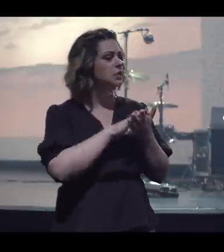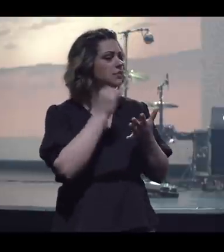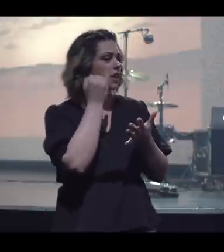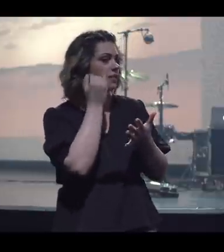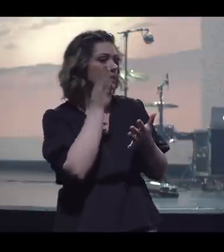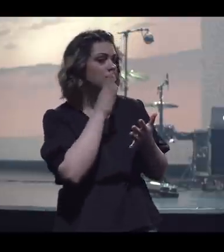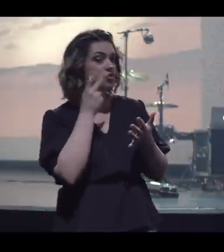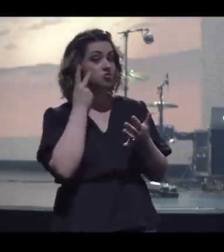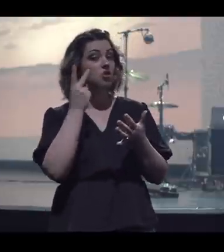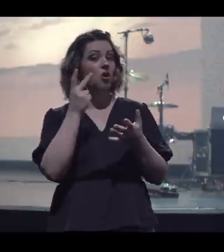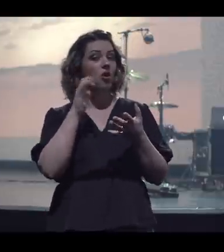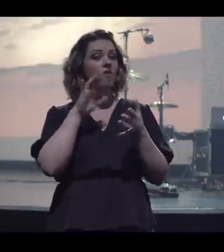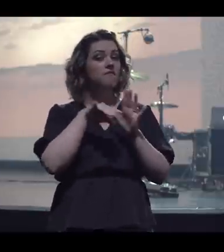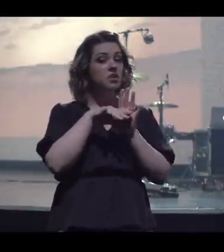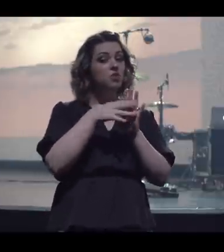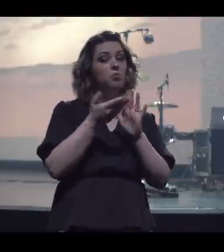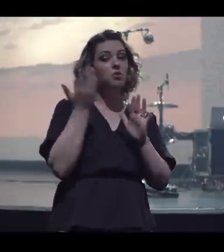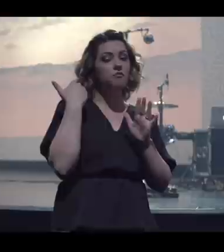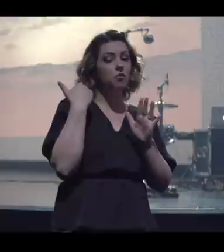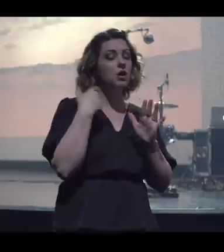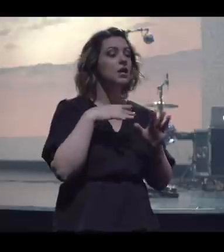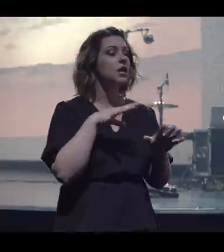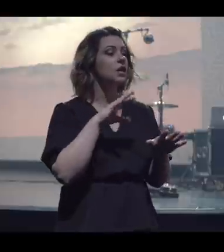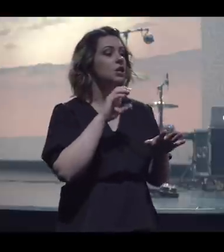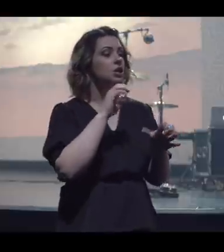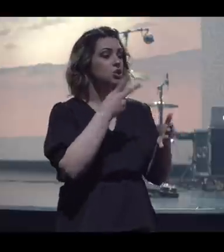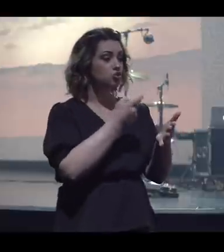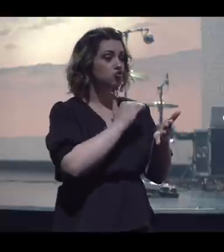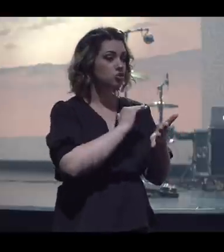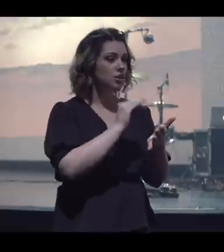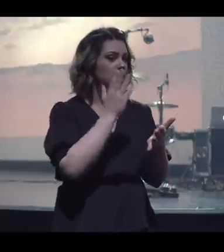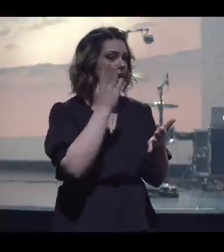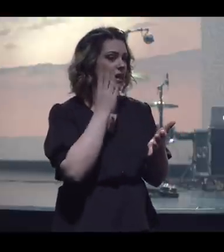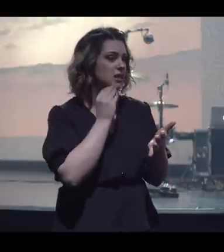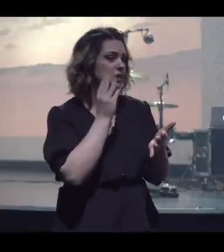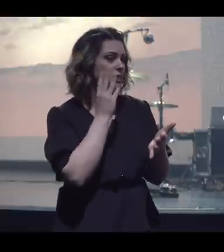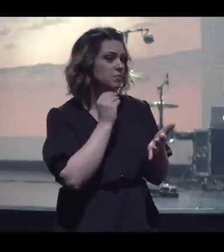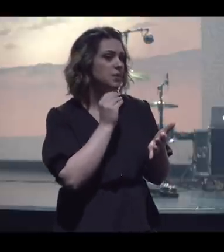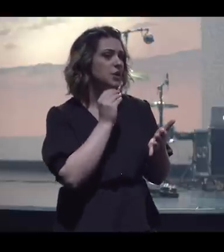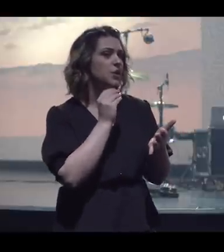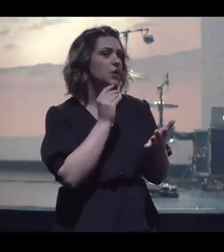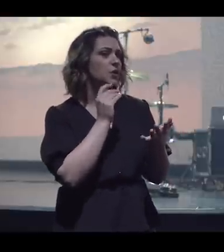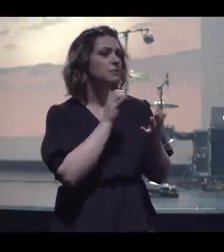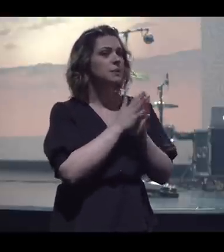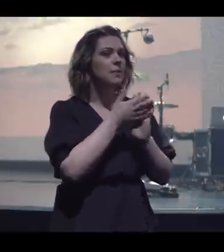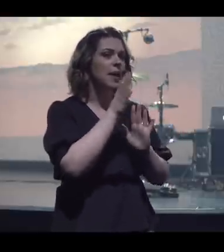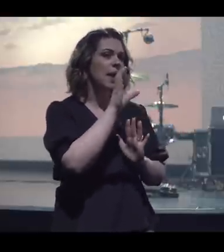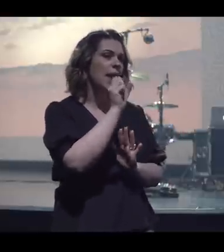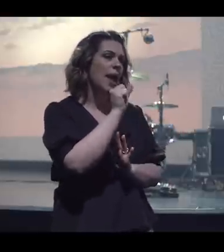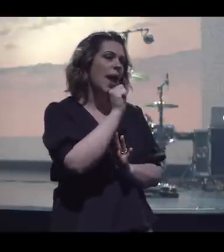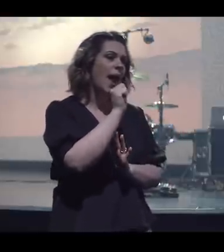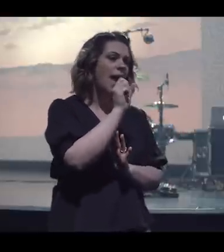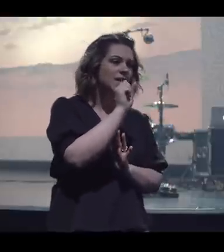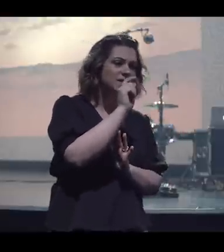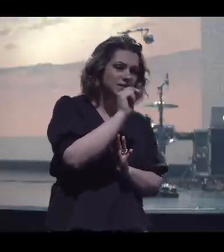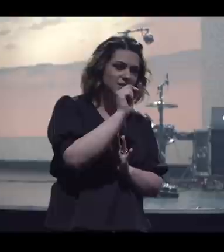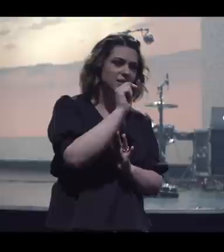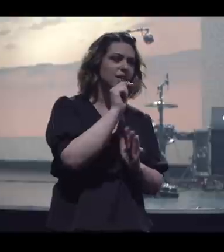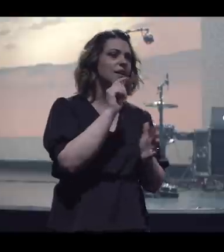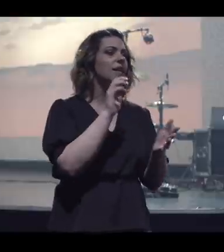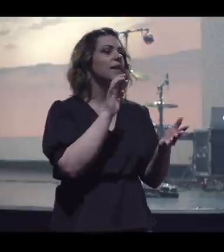video. Sheep get cast. And what that means is they get on their back, they lay in a field, and maybe